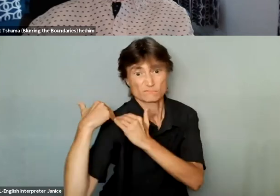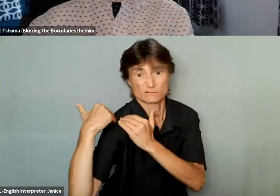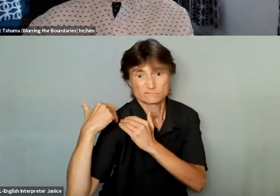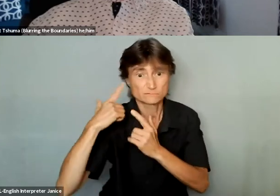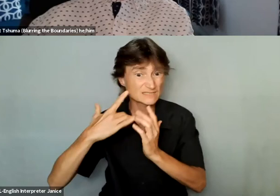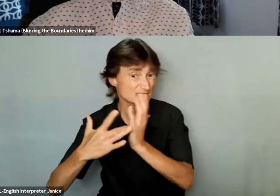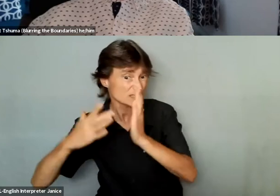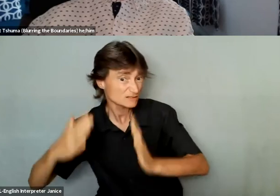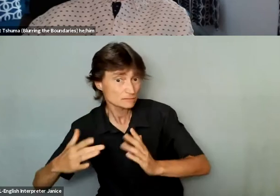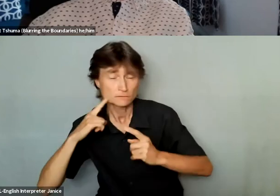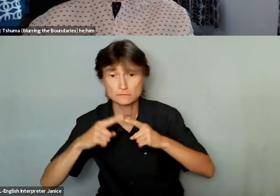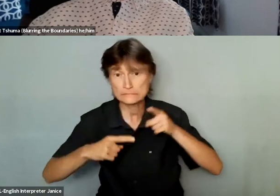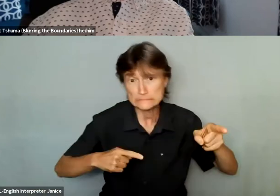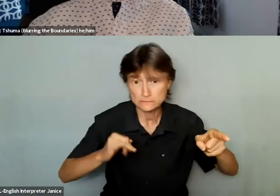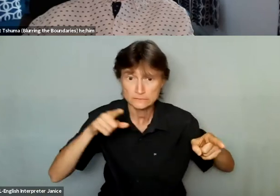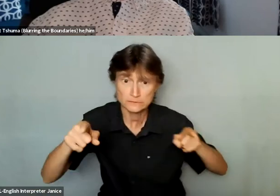person that,